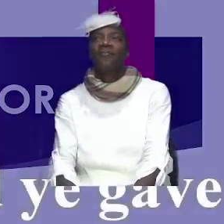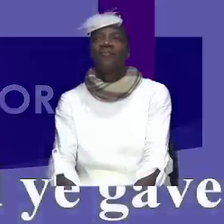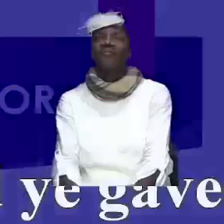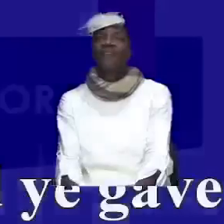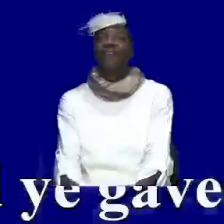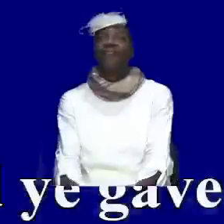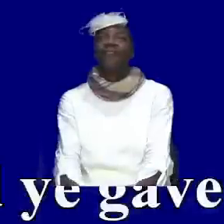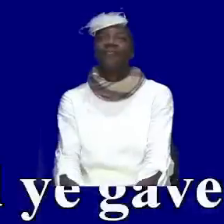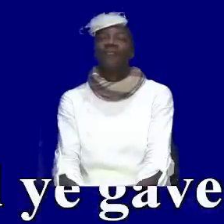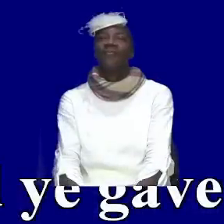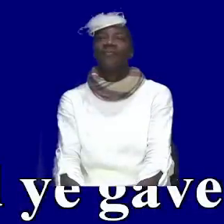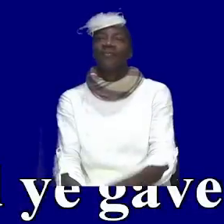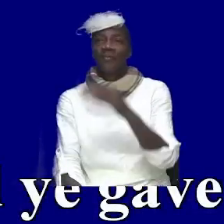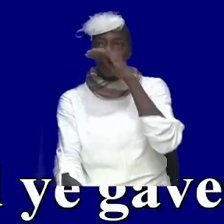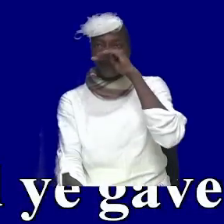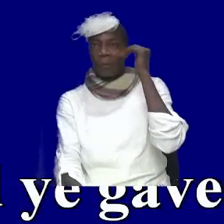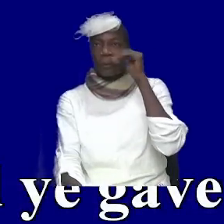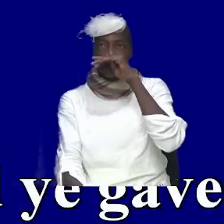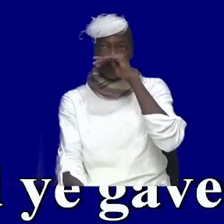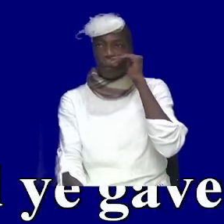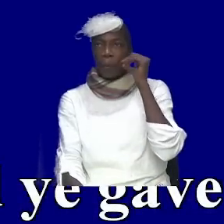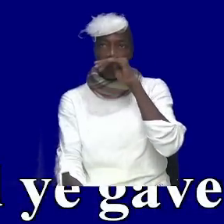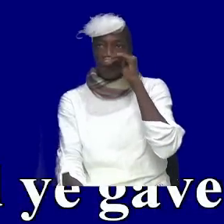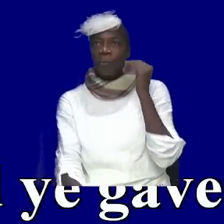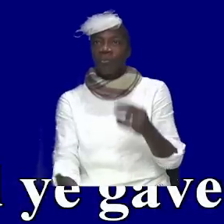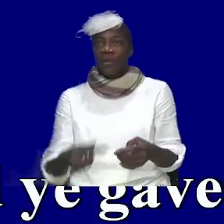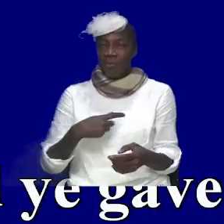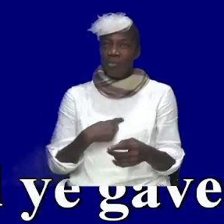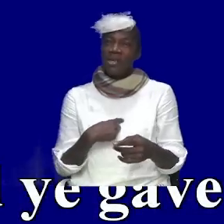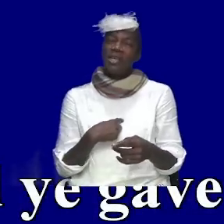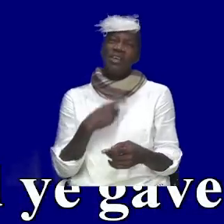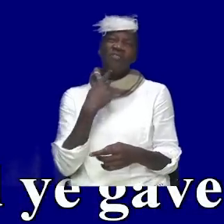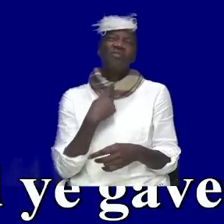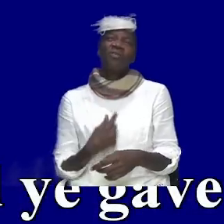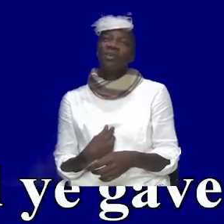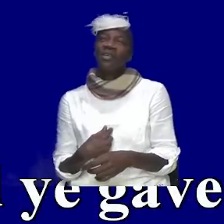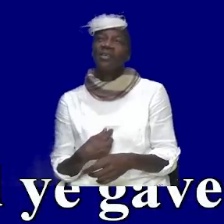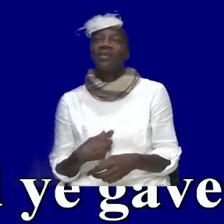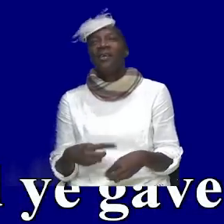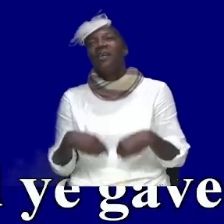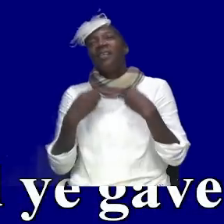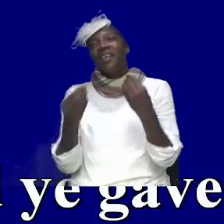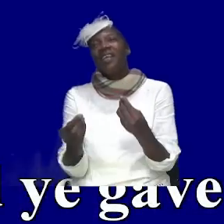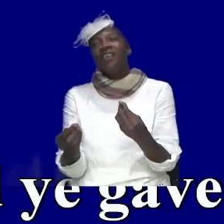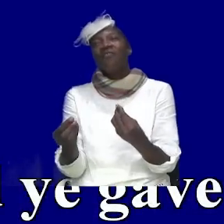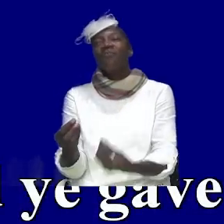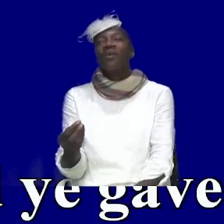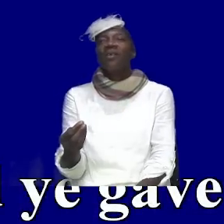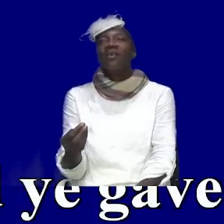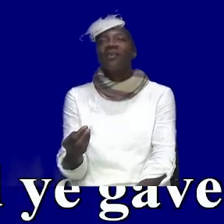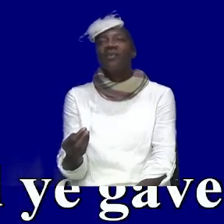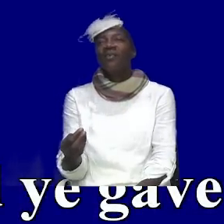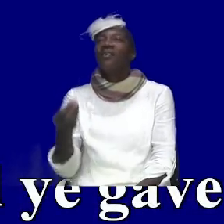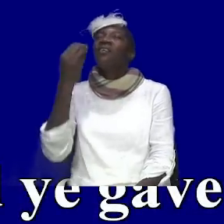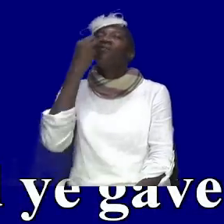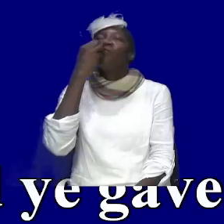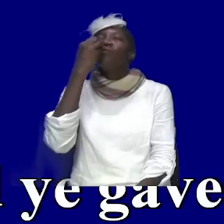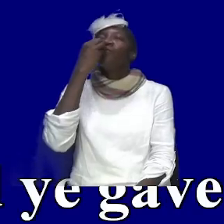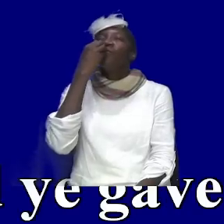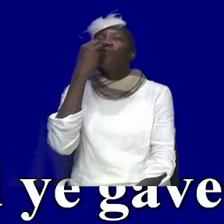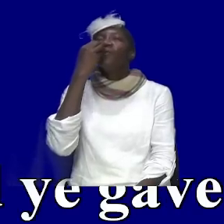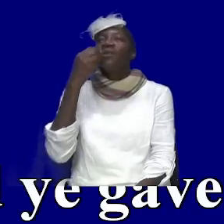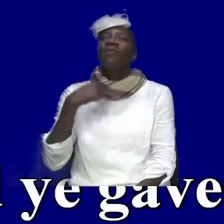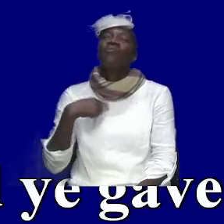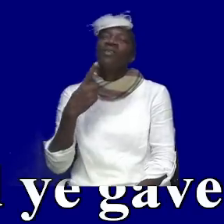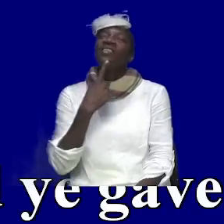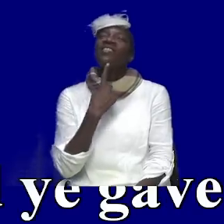let's just read it and see exactly what it is saying. For I was an hungered, and you gave me meat.